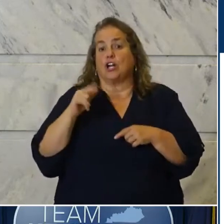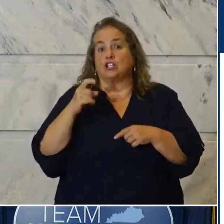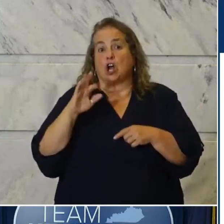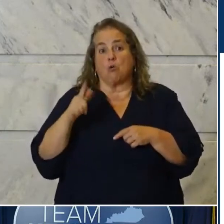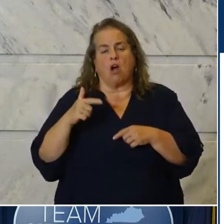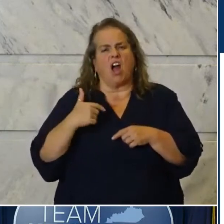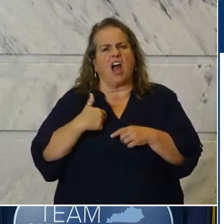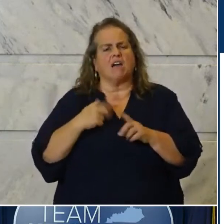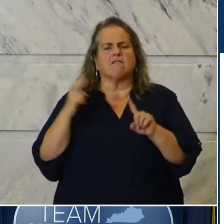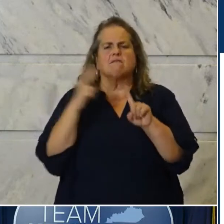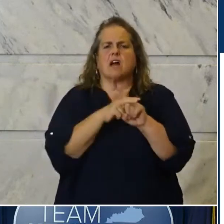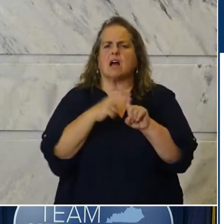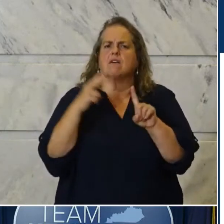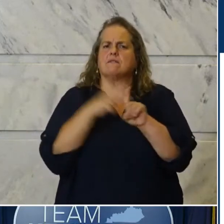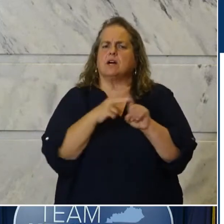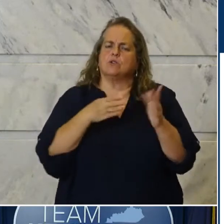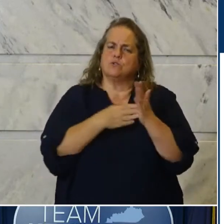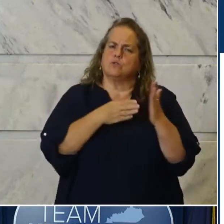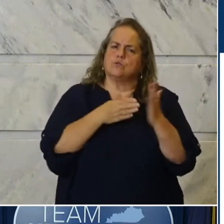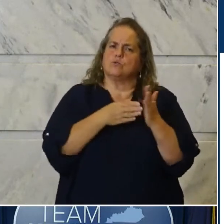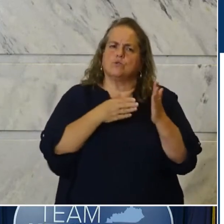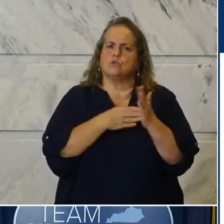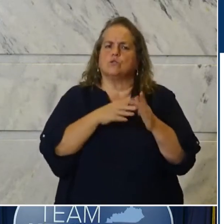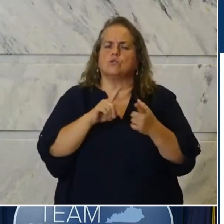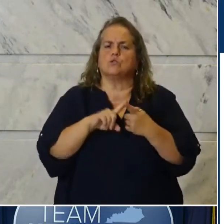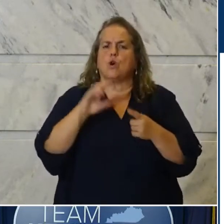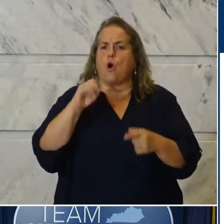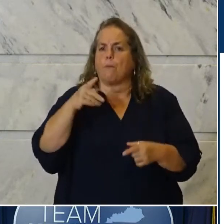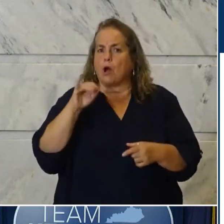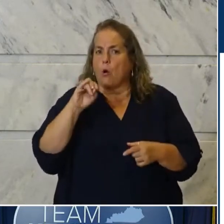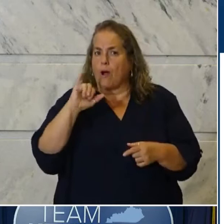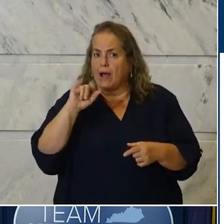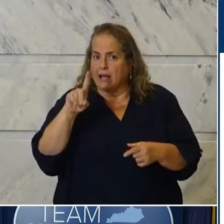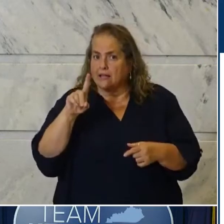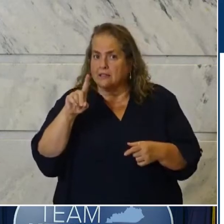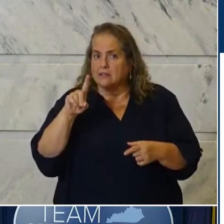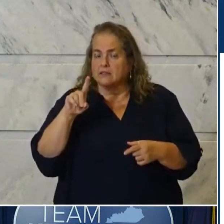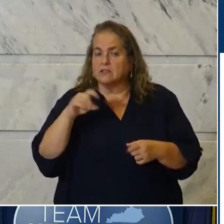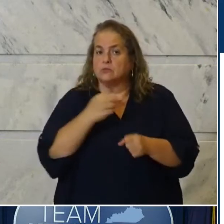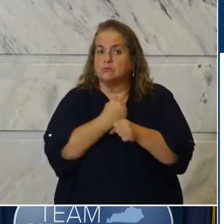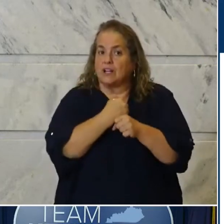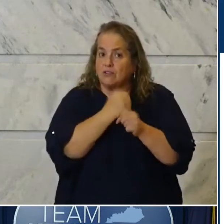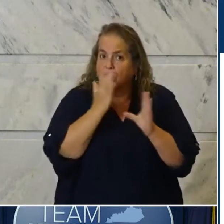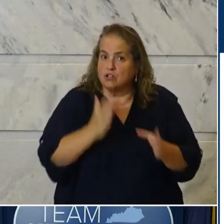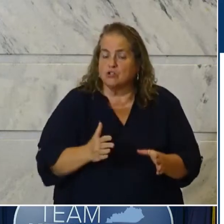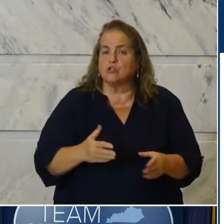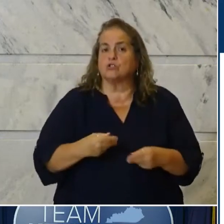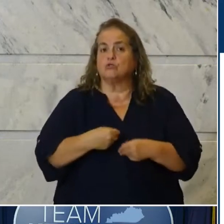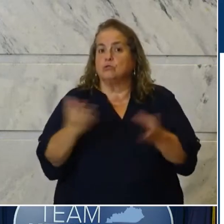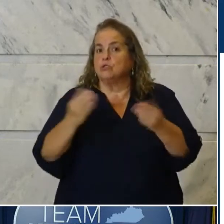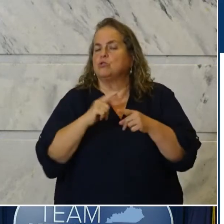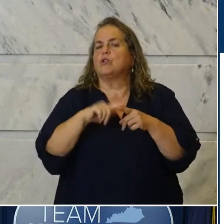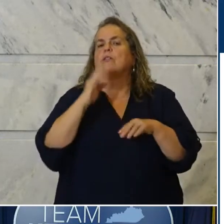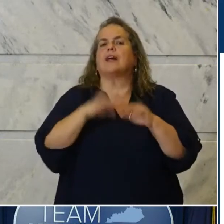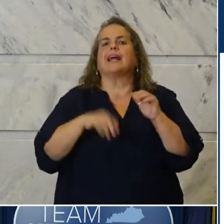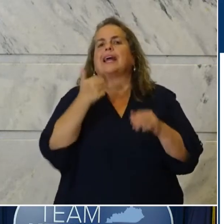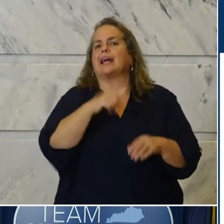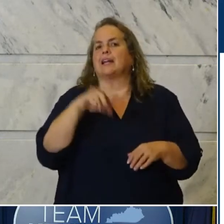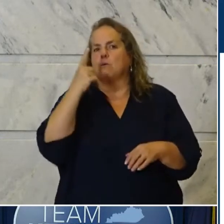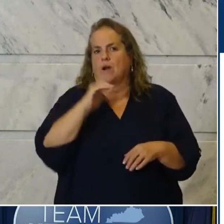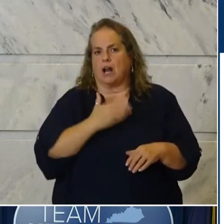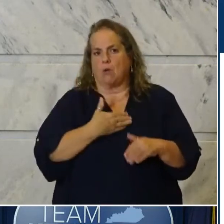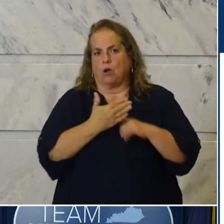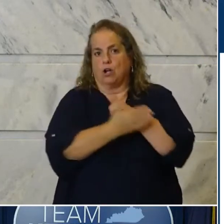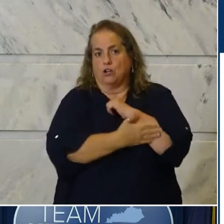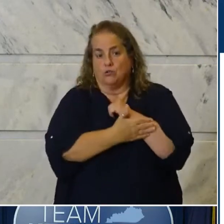opioid manufacturers and distributors than anybody else in the country. Now, my job is a little different, but my commitment has